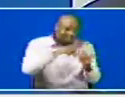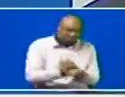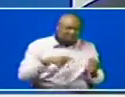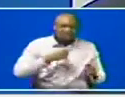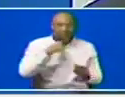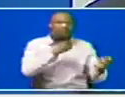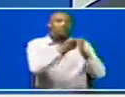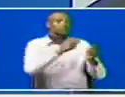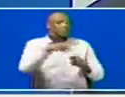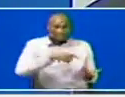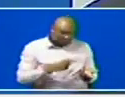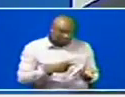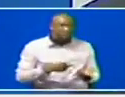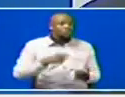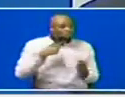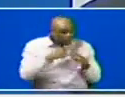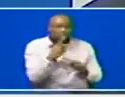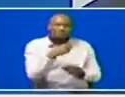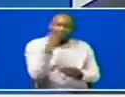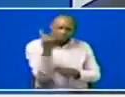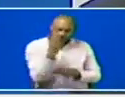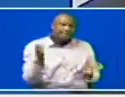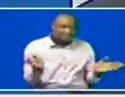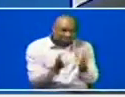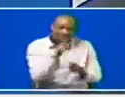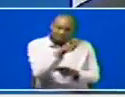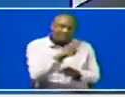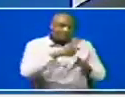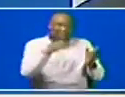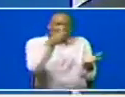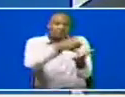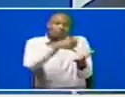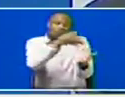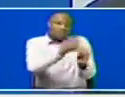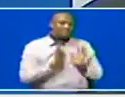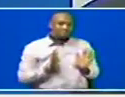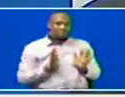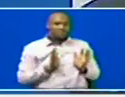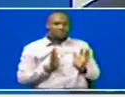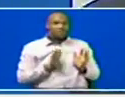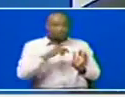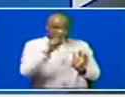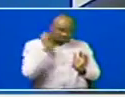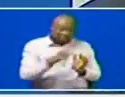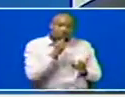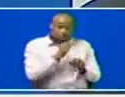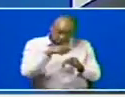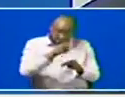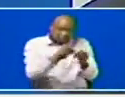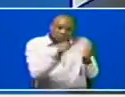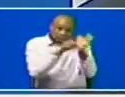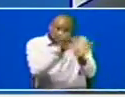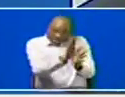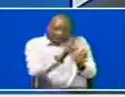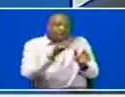is about support and encouragement and help without, while saying to them, you've got to work this out yourselves. Right. It's not